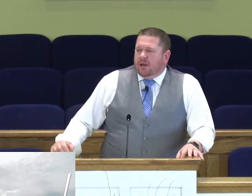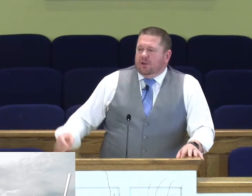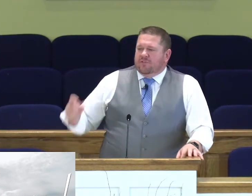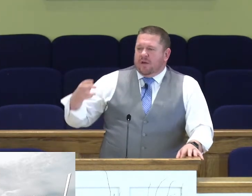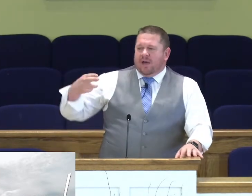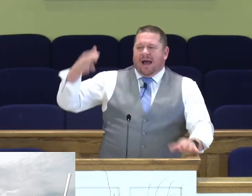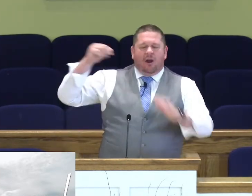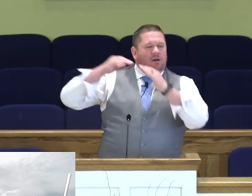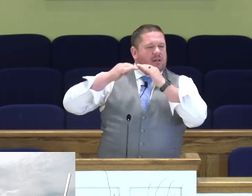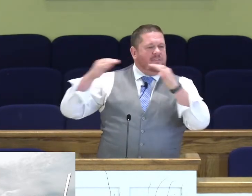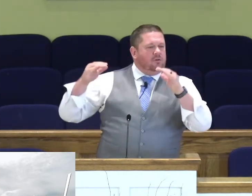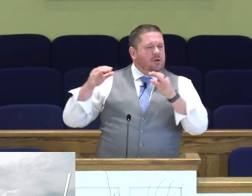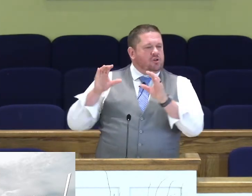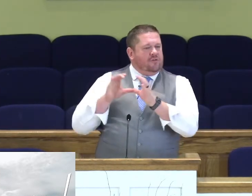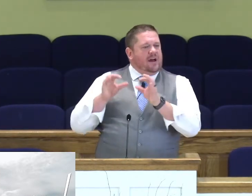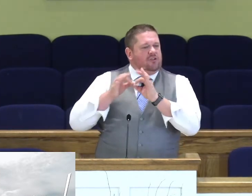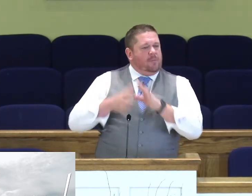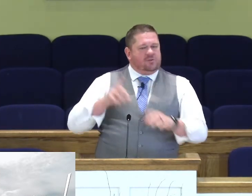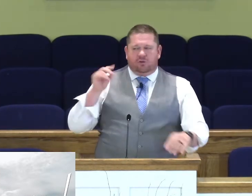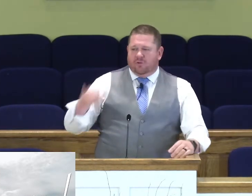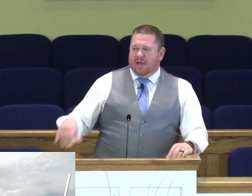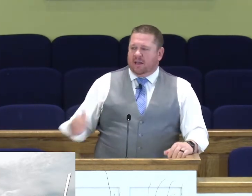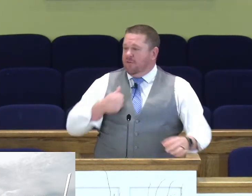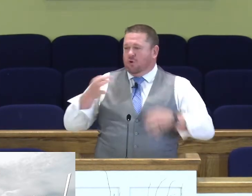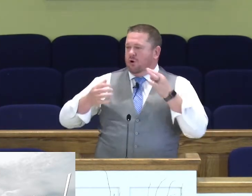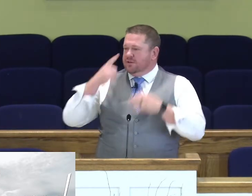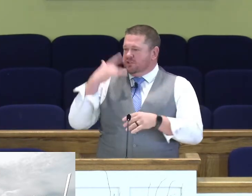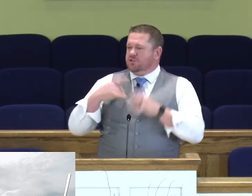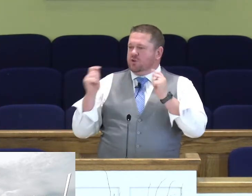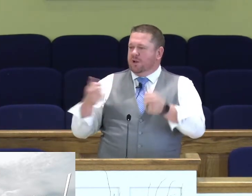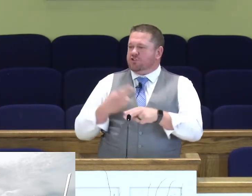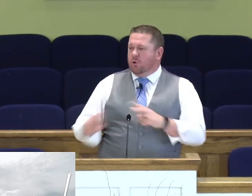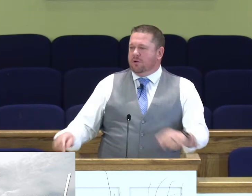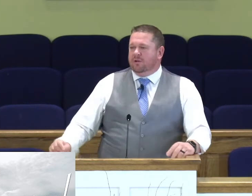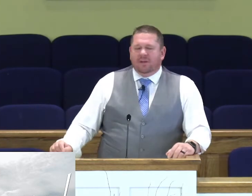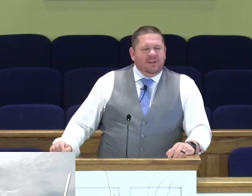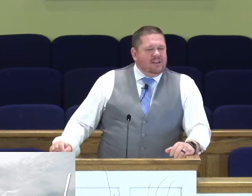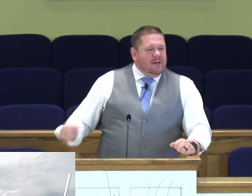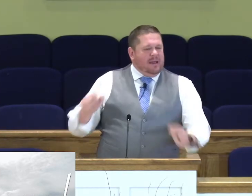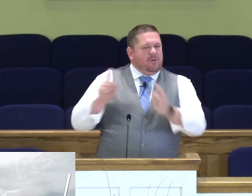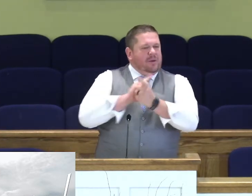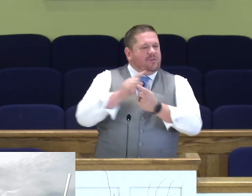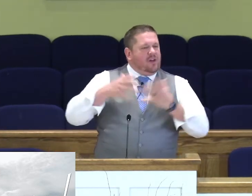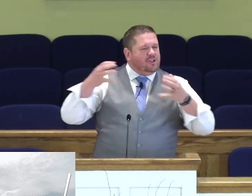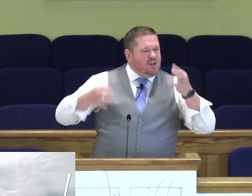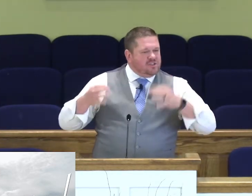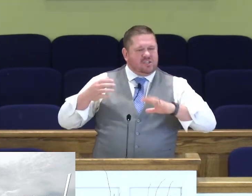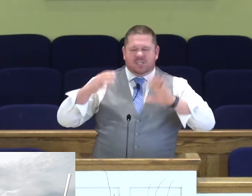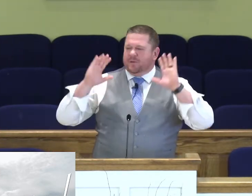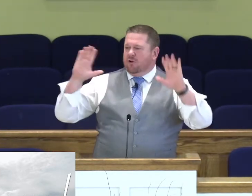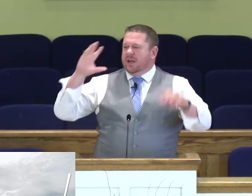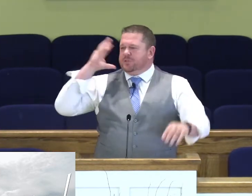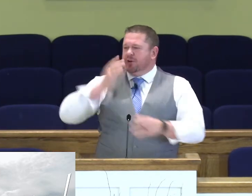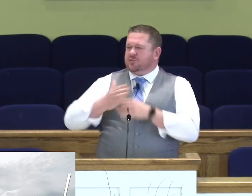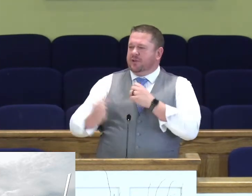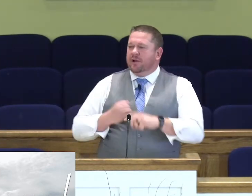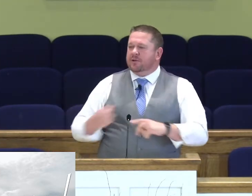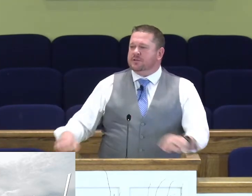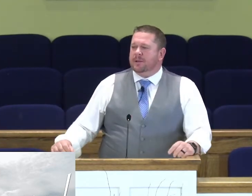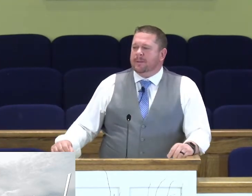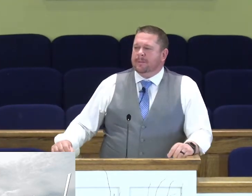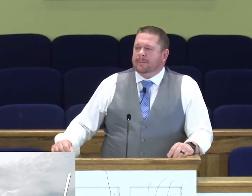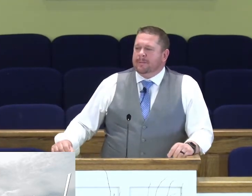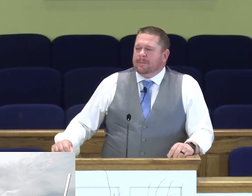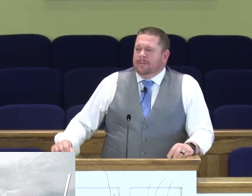yet you have the higher level certified interpreters to do that. And I love court because it's usually quick and short, and I've been able to meet with a lot of judges, and it's been a great experience through the